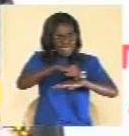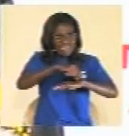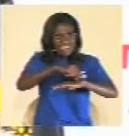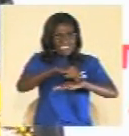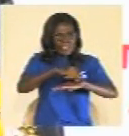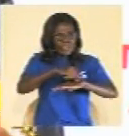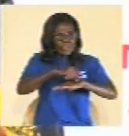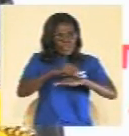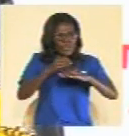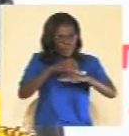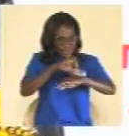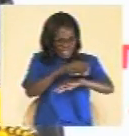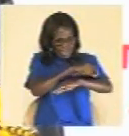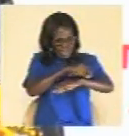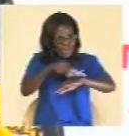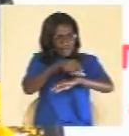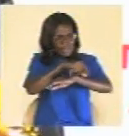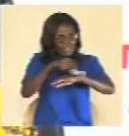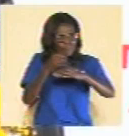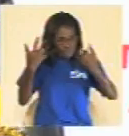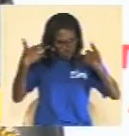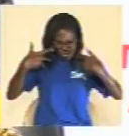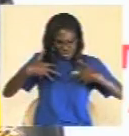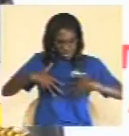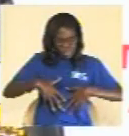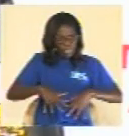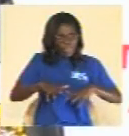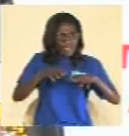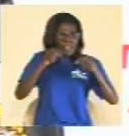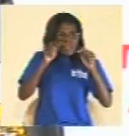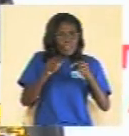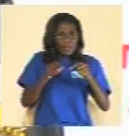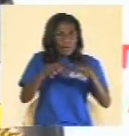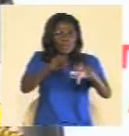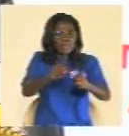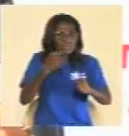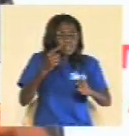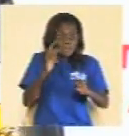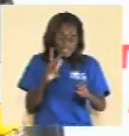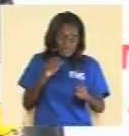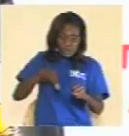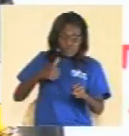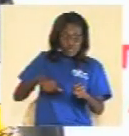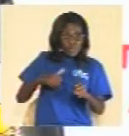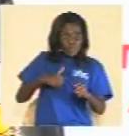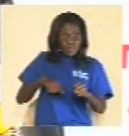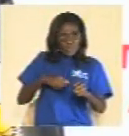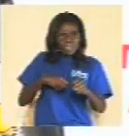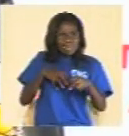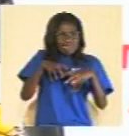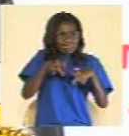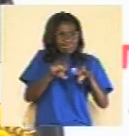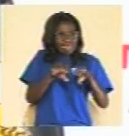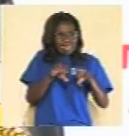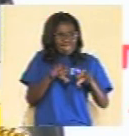mainly around the nerves, and that is one of the criteria we use to diagnose the disease at the microscopic level.